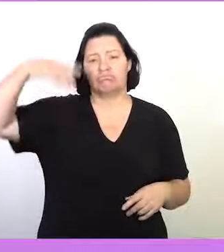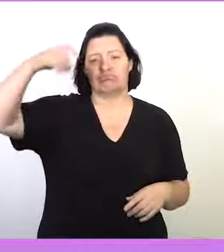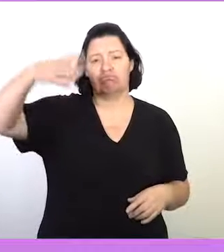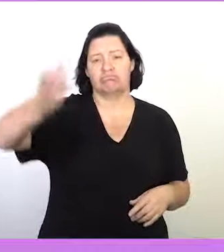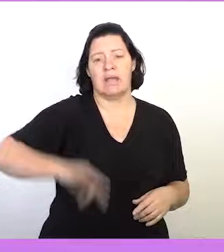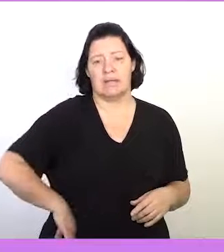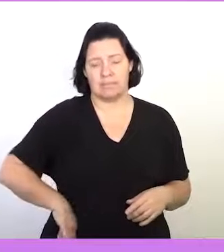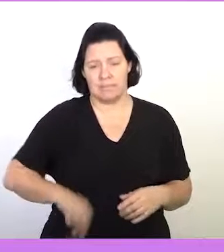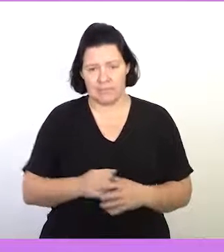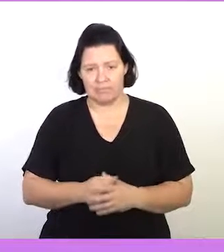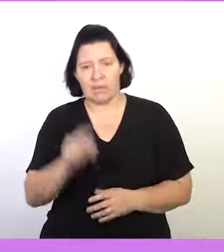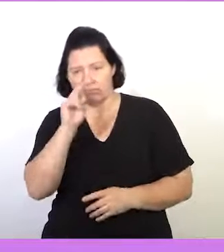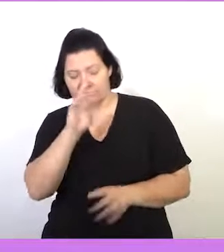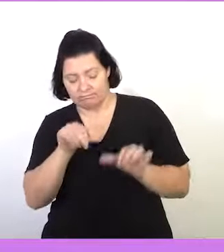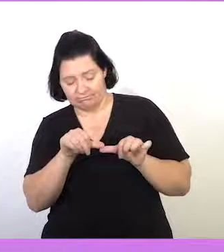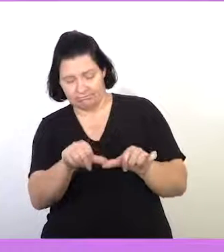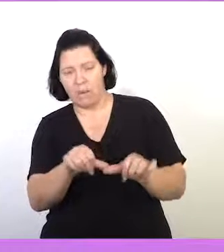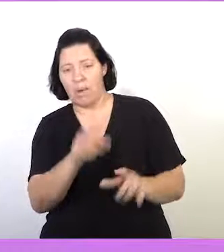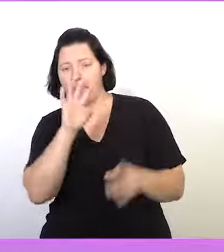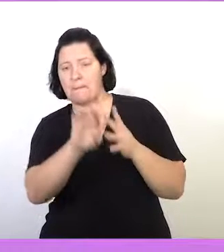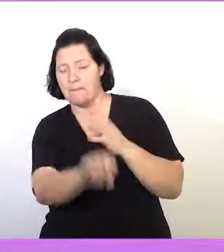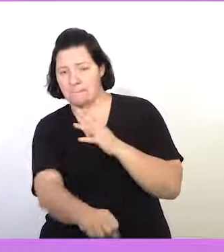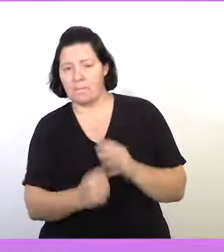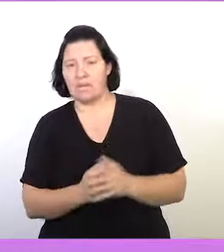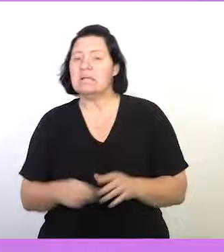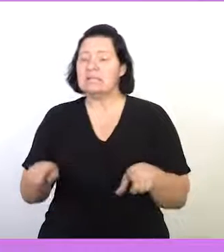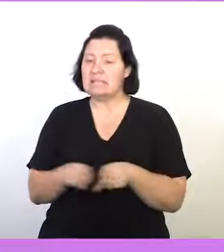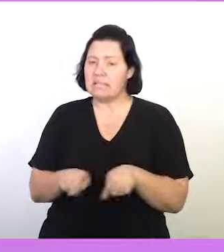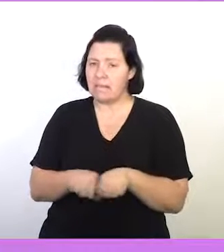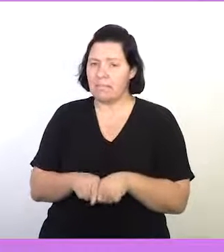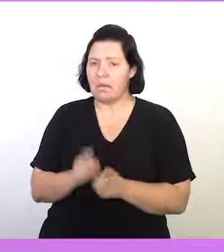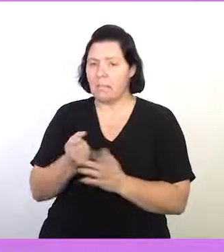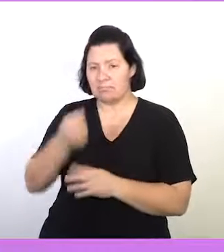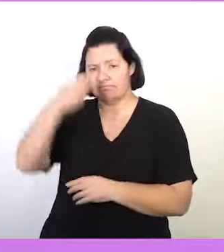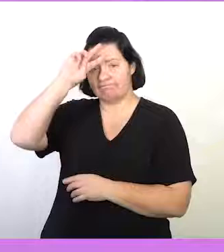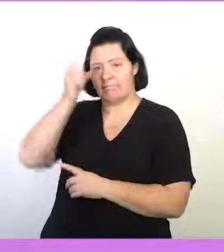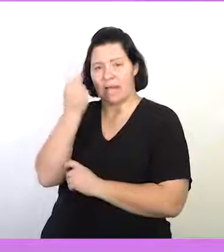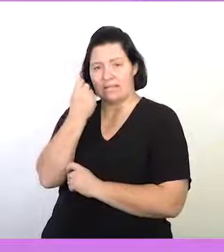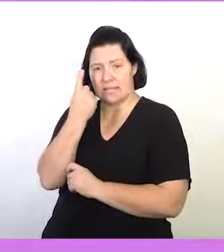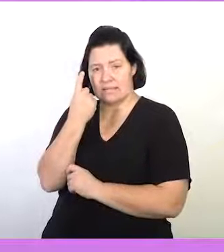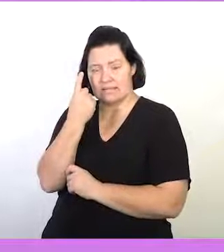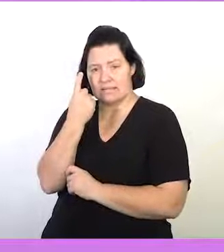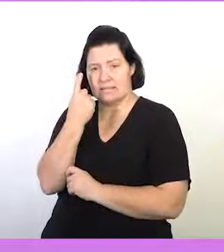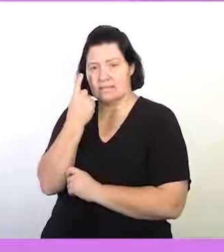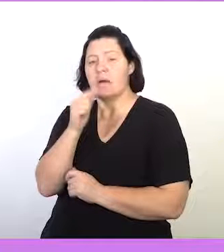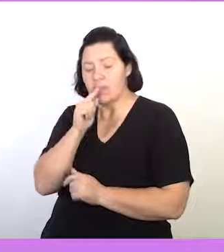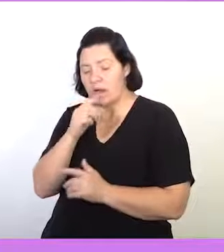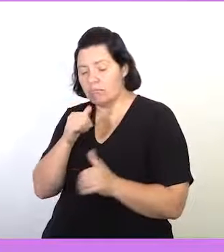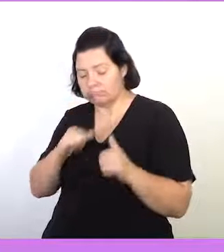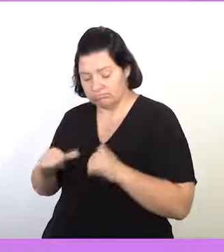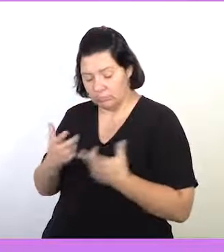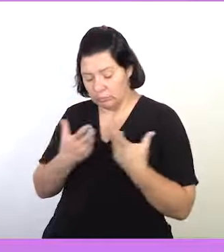we will look at that as we move on with the lesson. Then you should also be able to interpret, understand, and